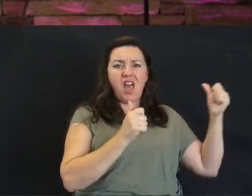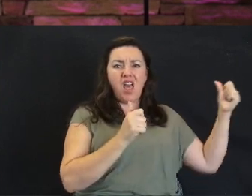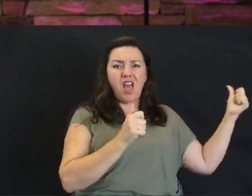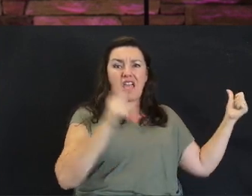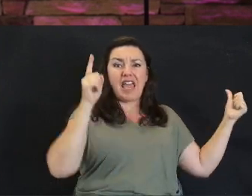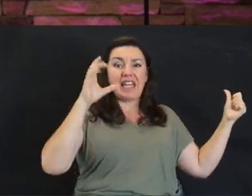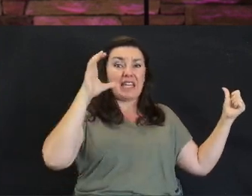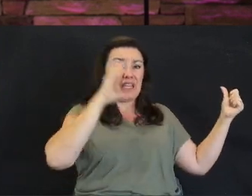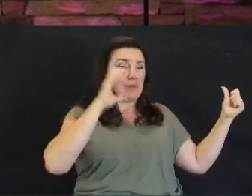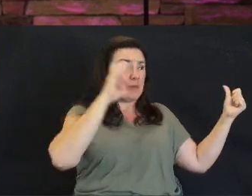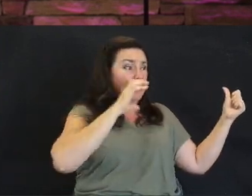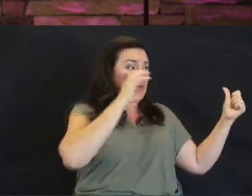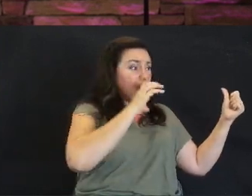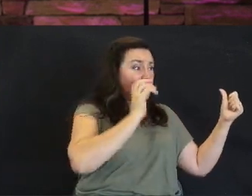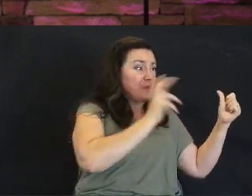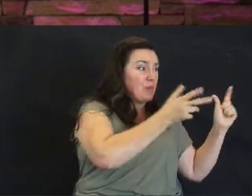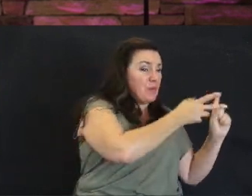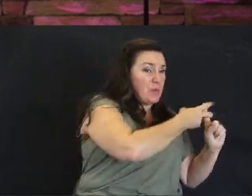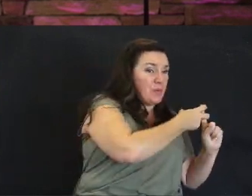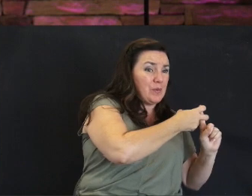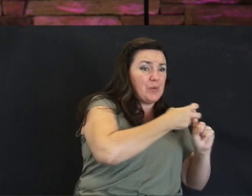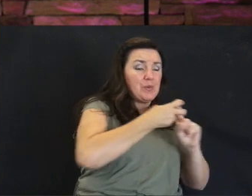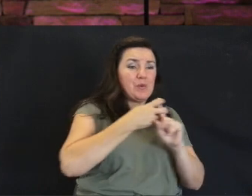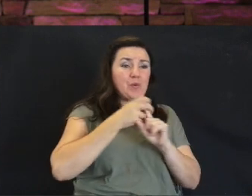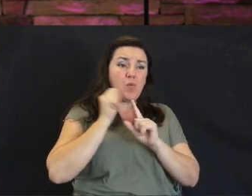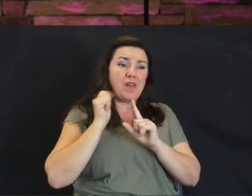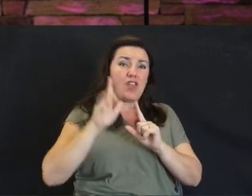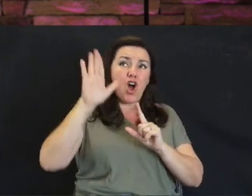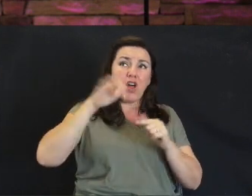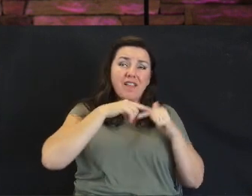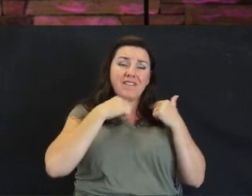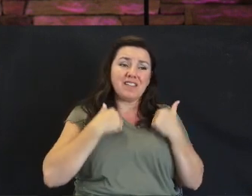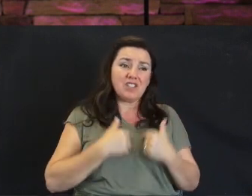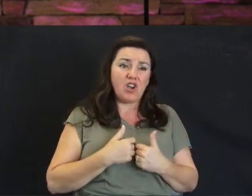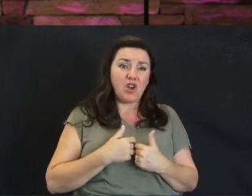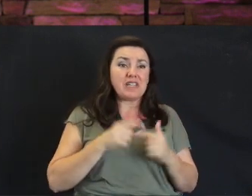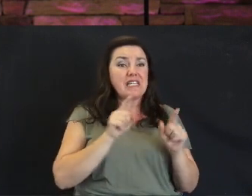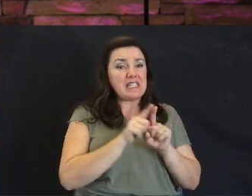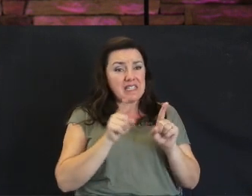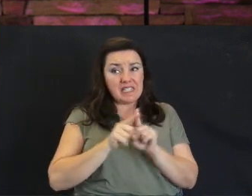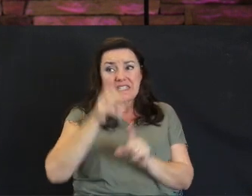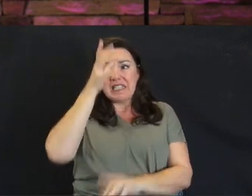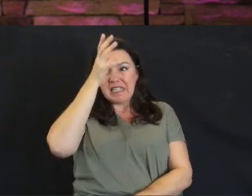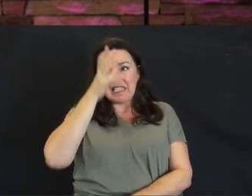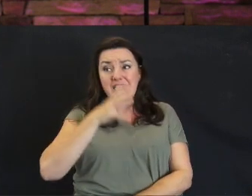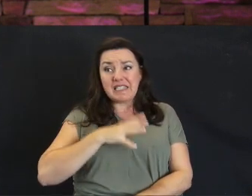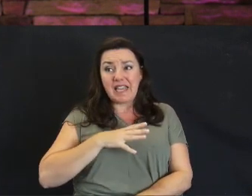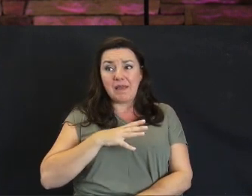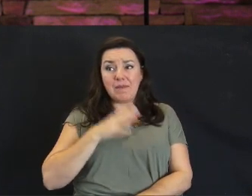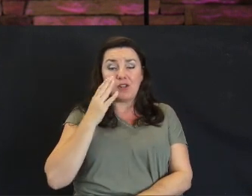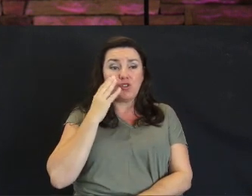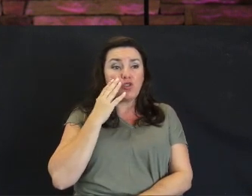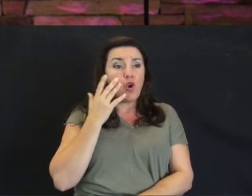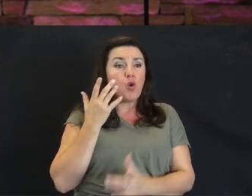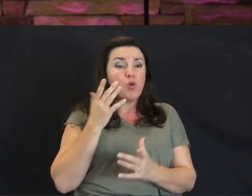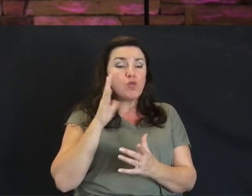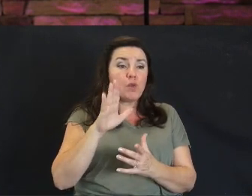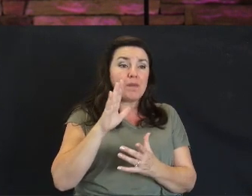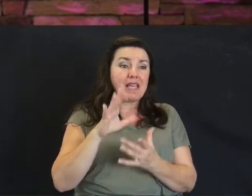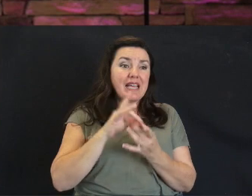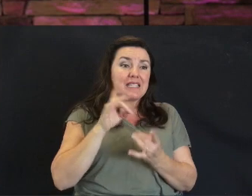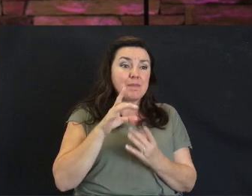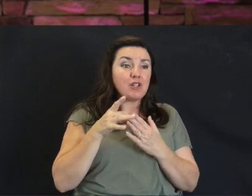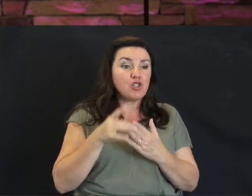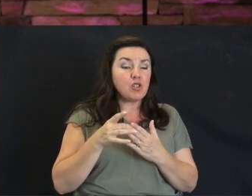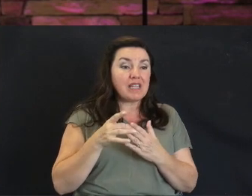all of his heart And in the same way men You are to take the initiative You want to know What it means To be a spiritual leader It means love your wife